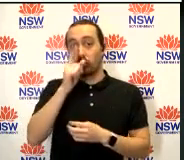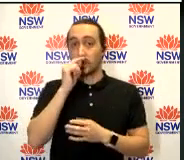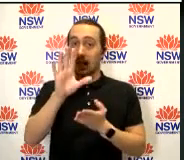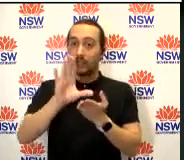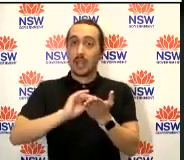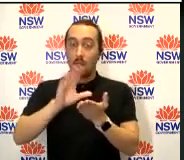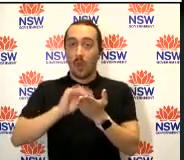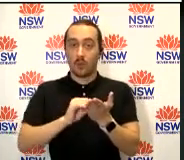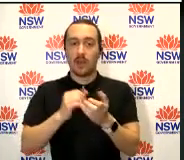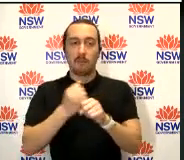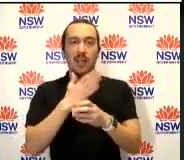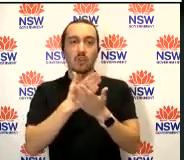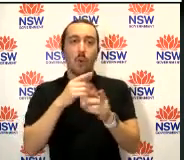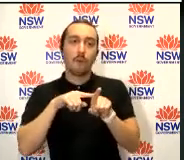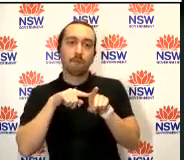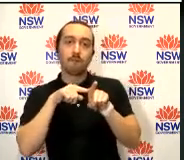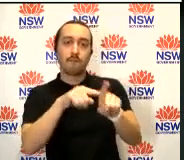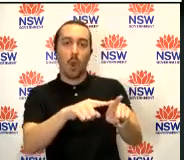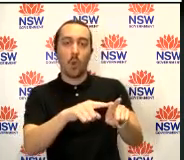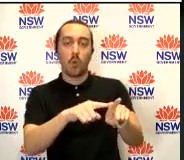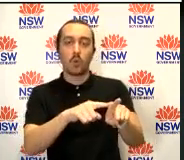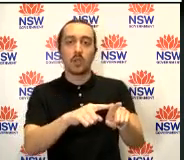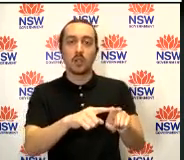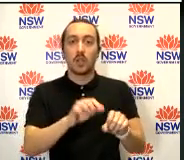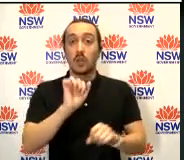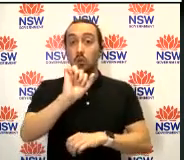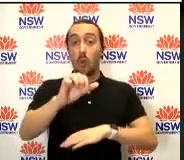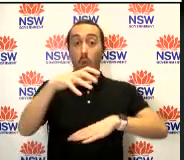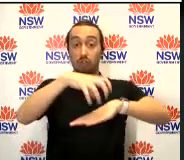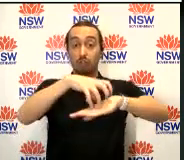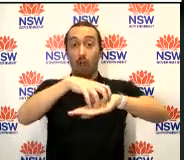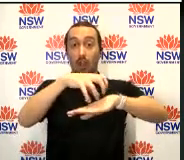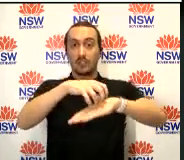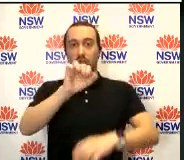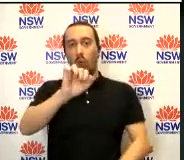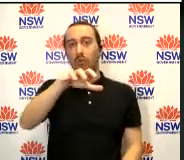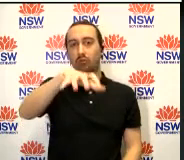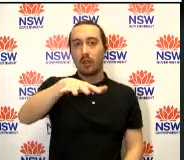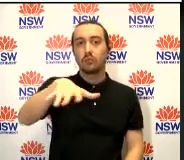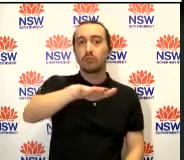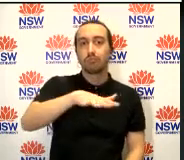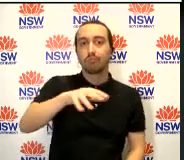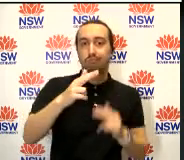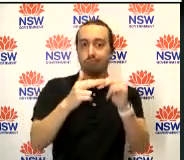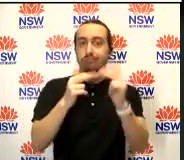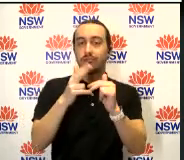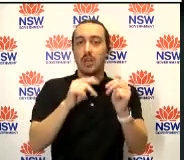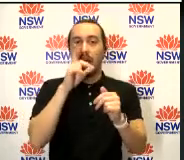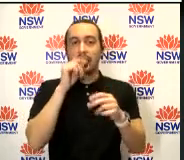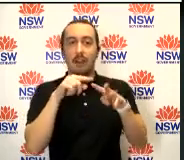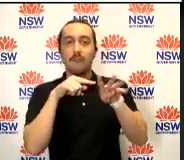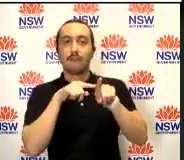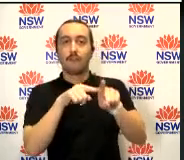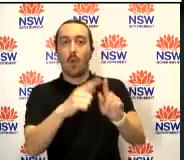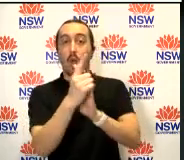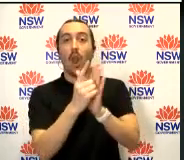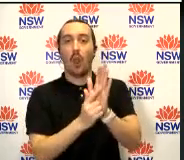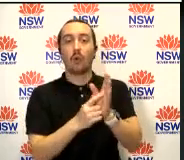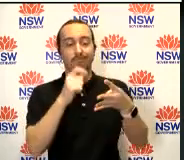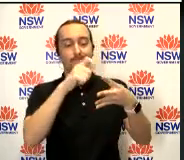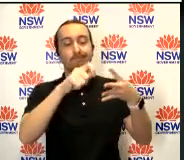site compliant with relevant in relation to Working at Heights. I strongly encourage you